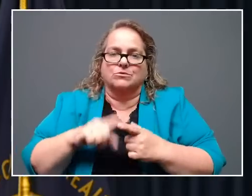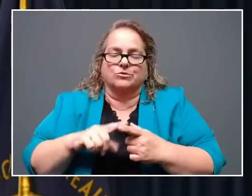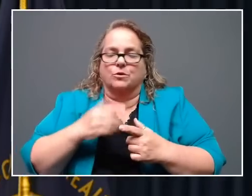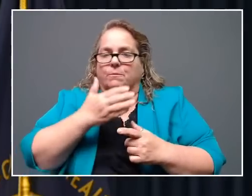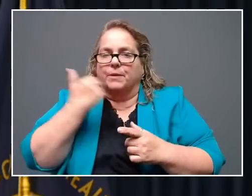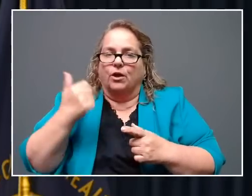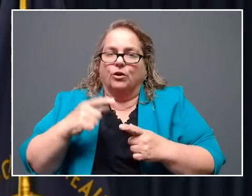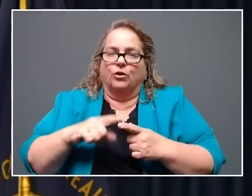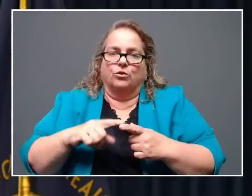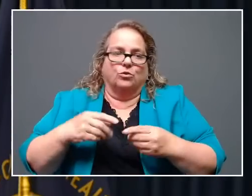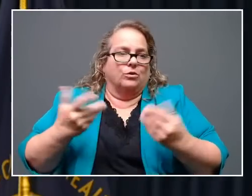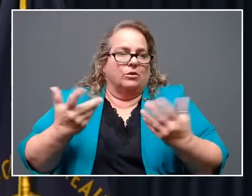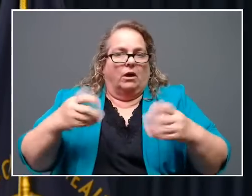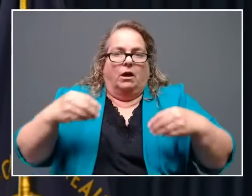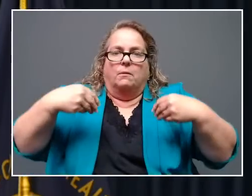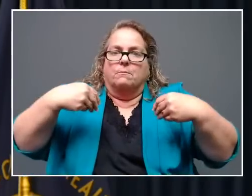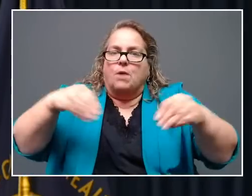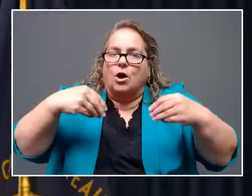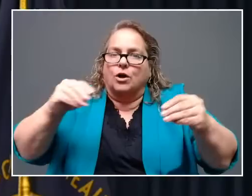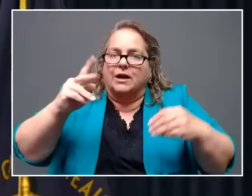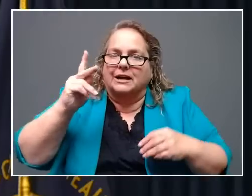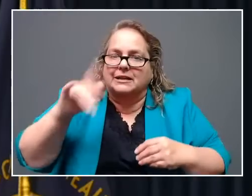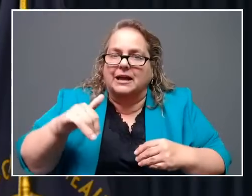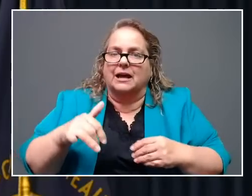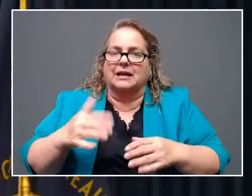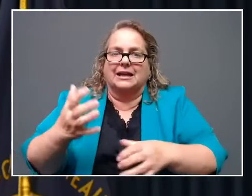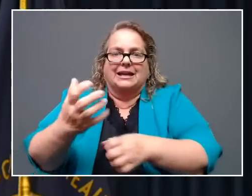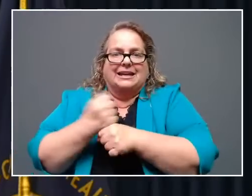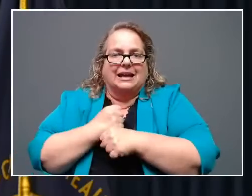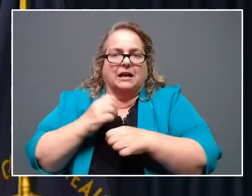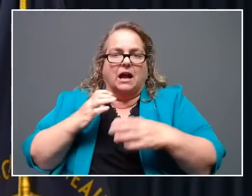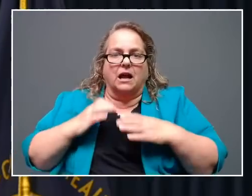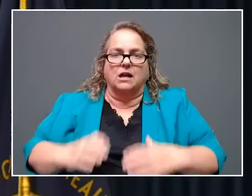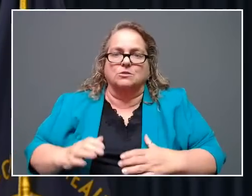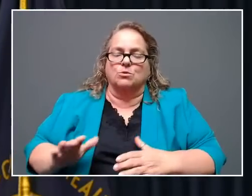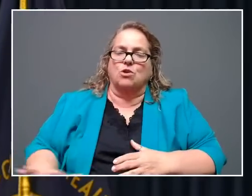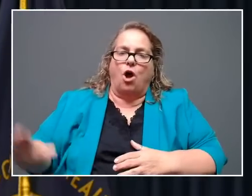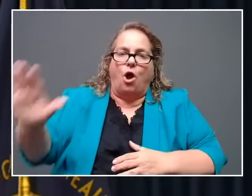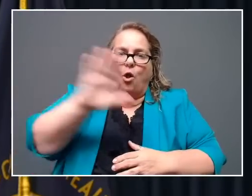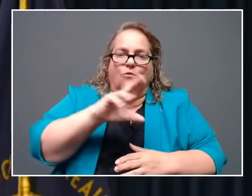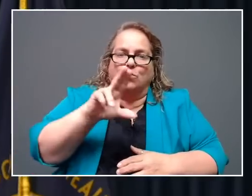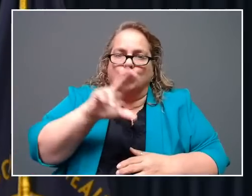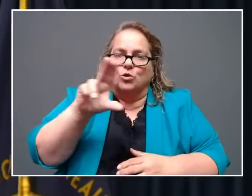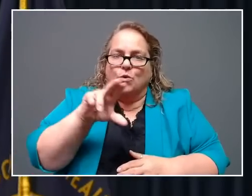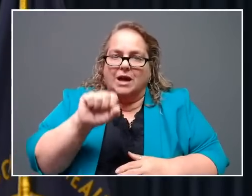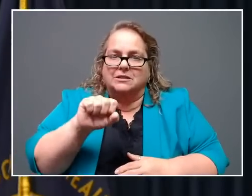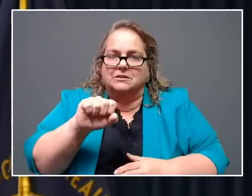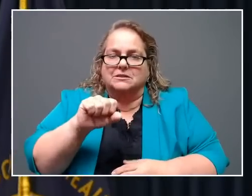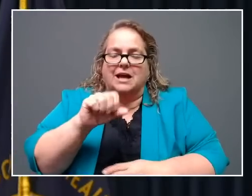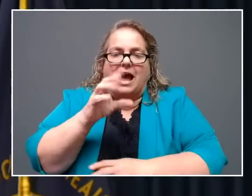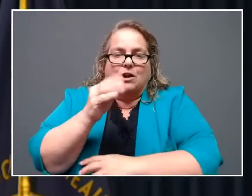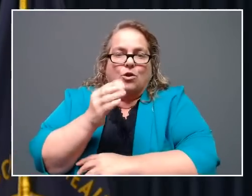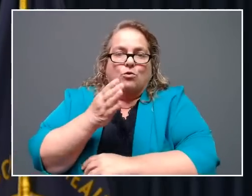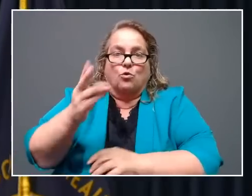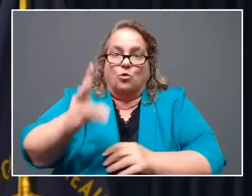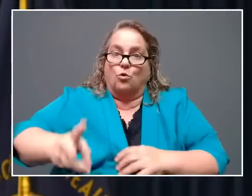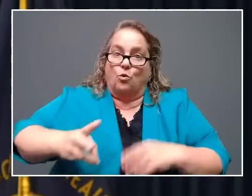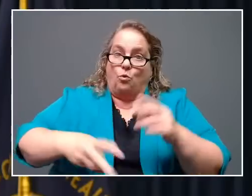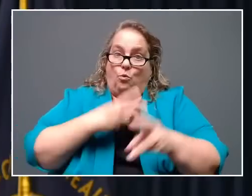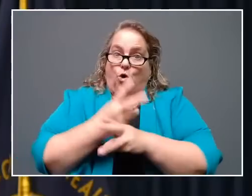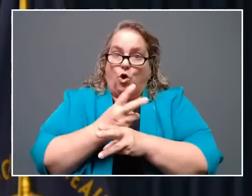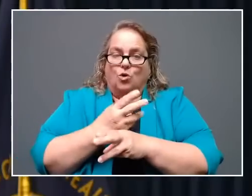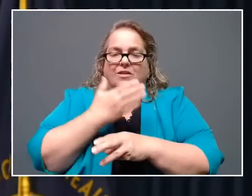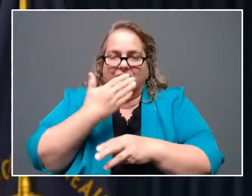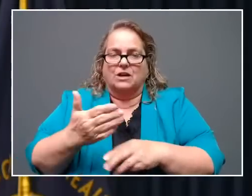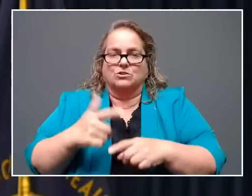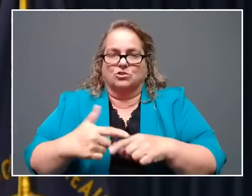able to reach customers and markets all across the United States and throughout the world, thanks to having